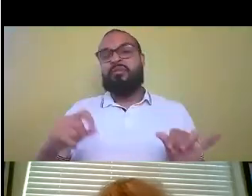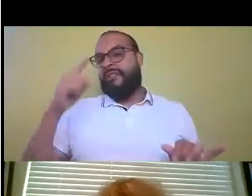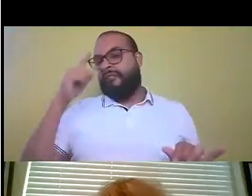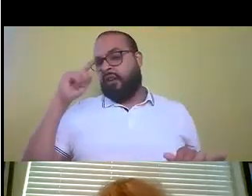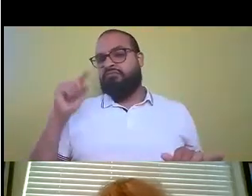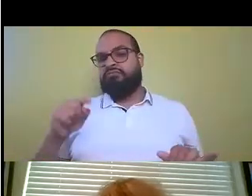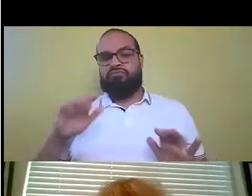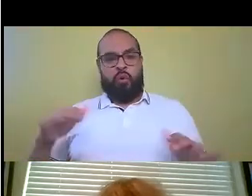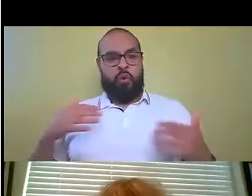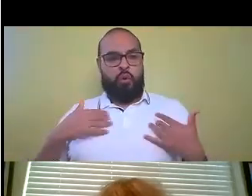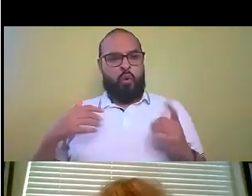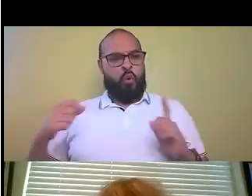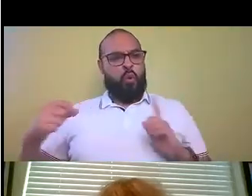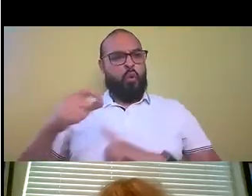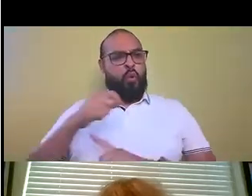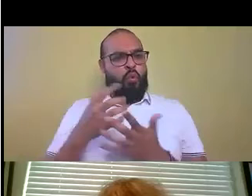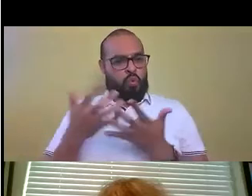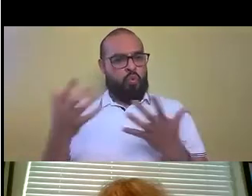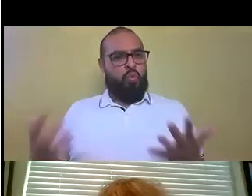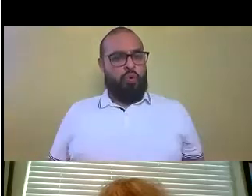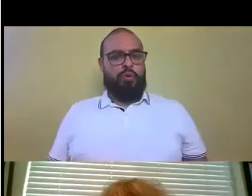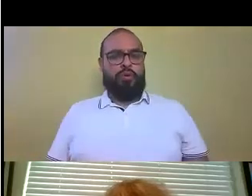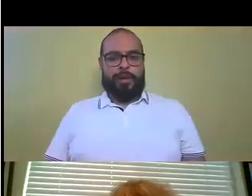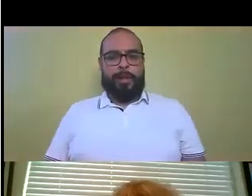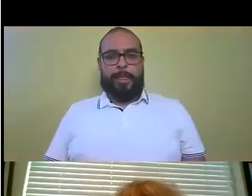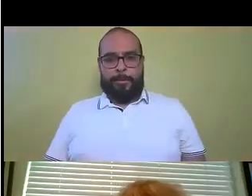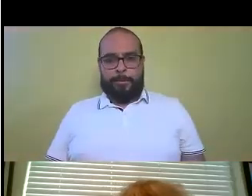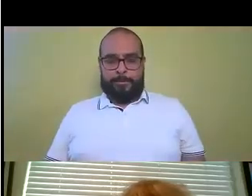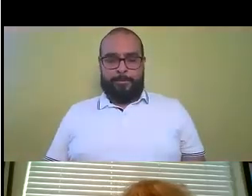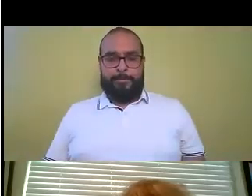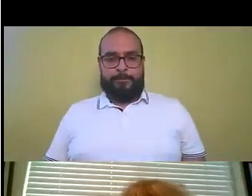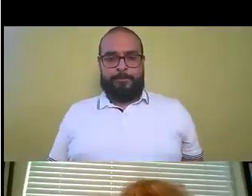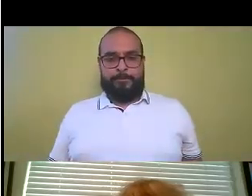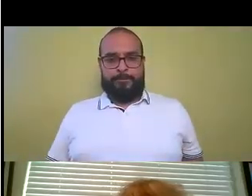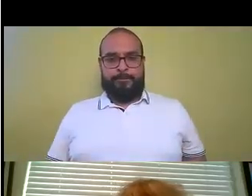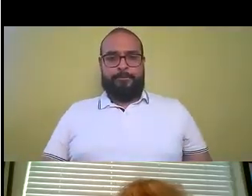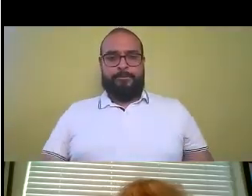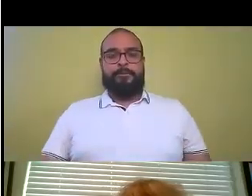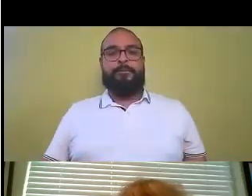we managed, you know, if we were able to follow through with these steps.